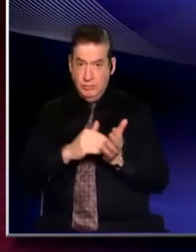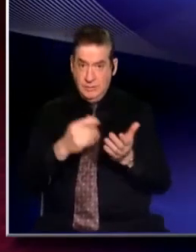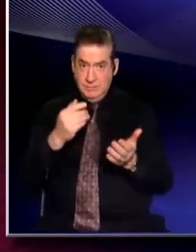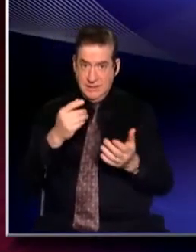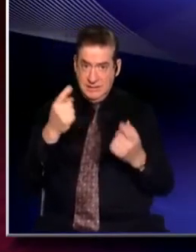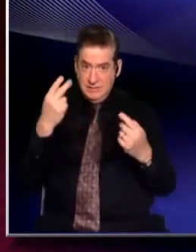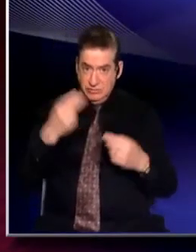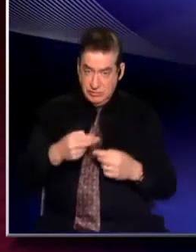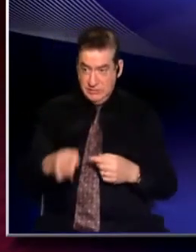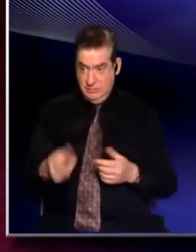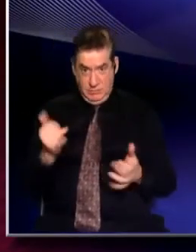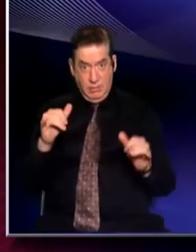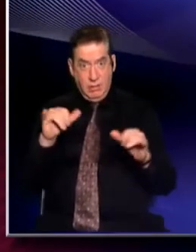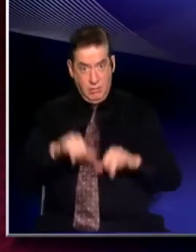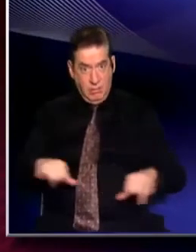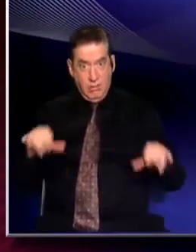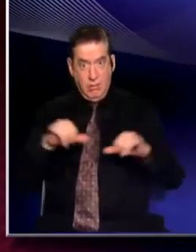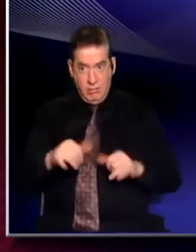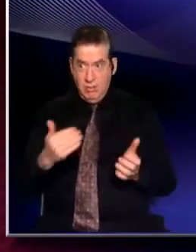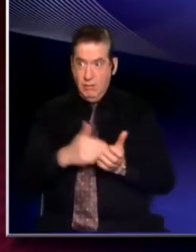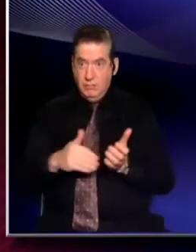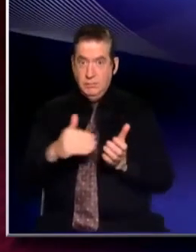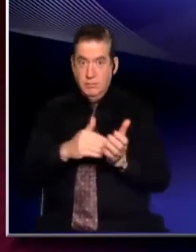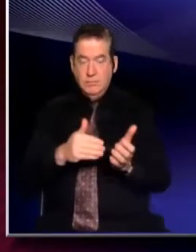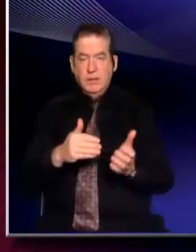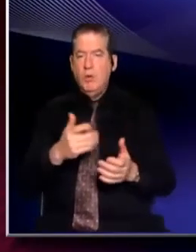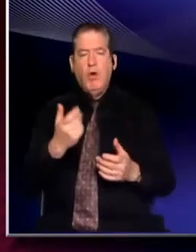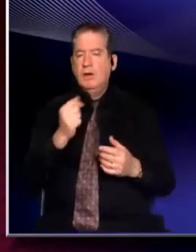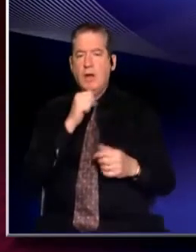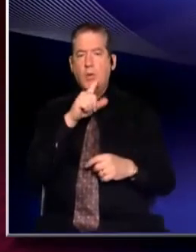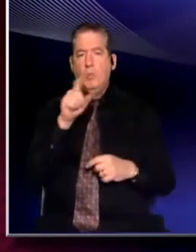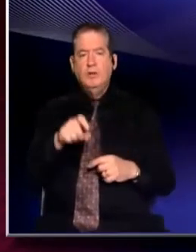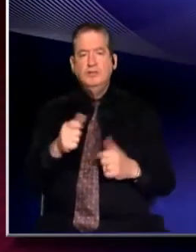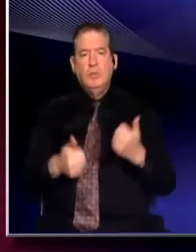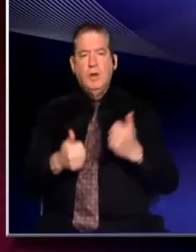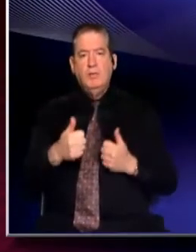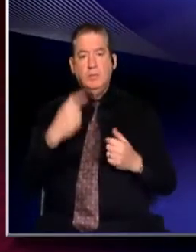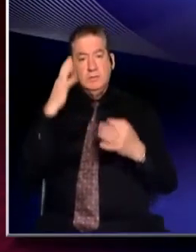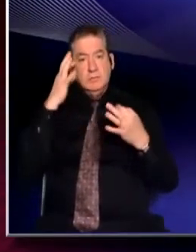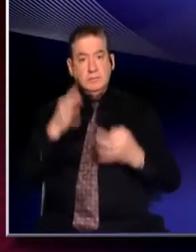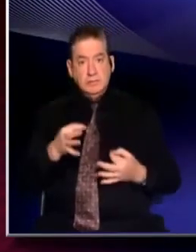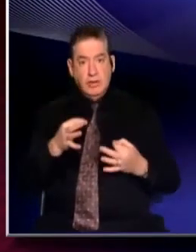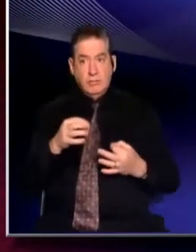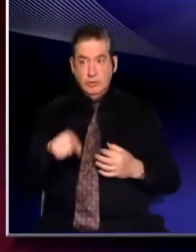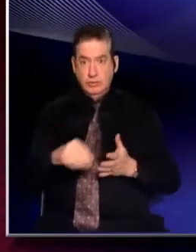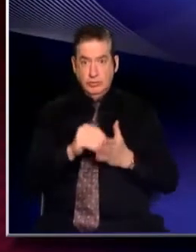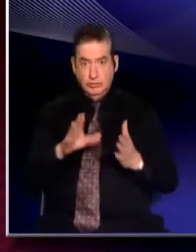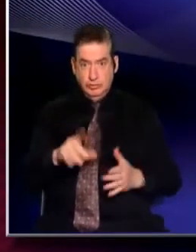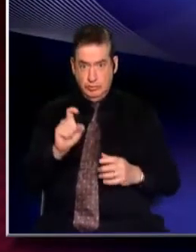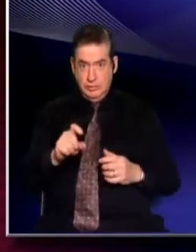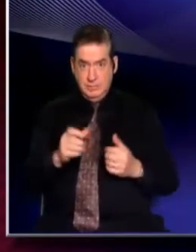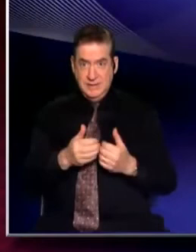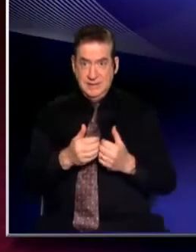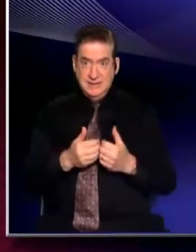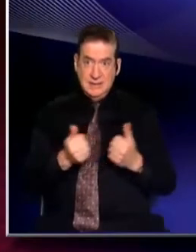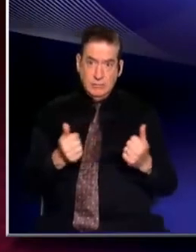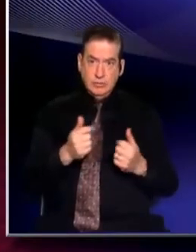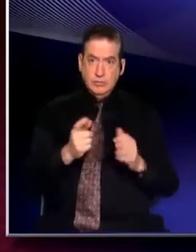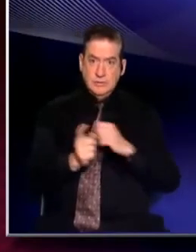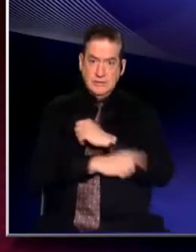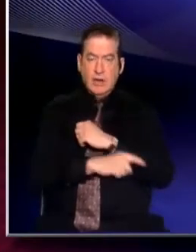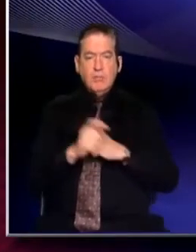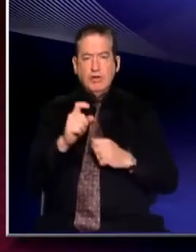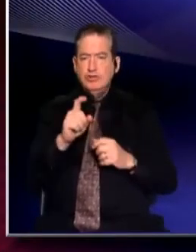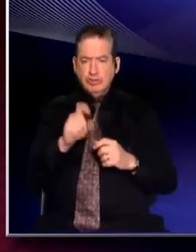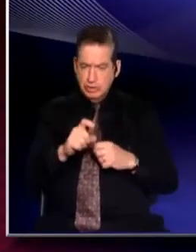this a repeat offender? So it's not that a question of we determining whether or not the students should be subject to sanctions. It's just, should